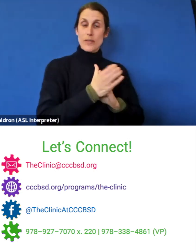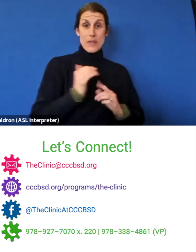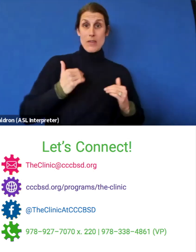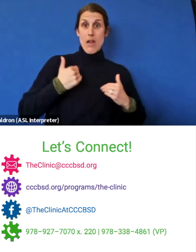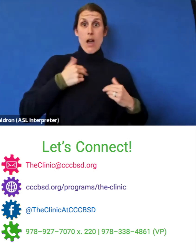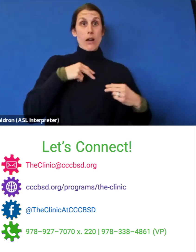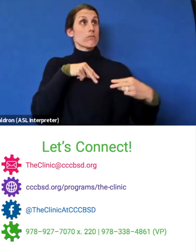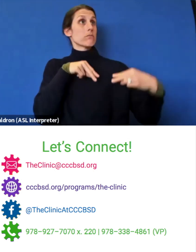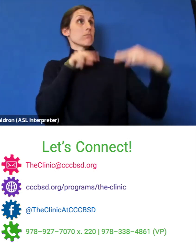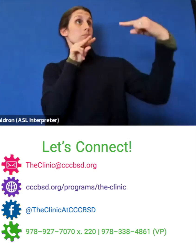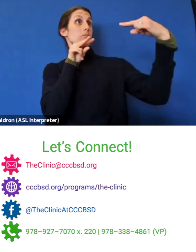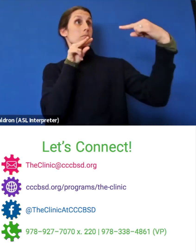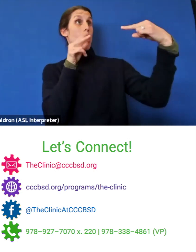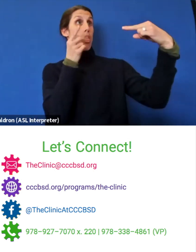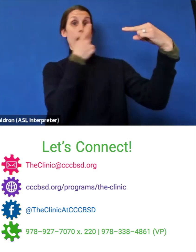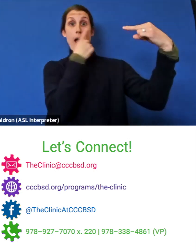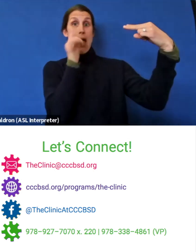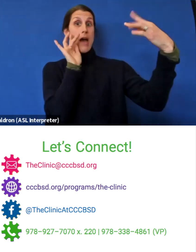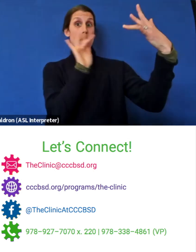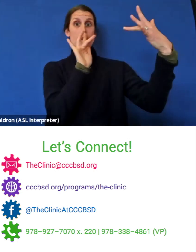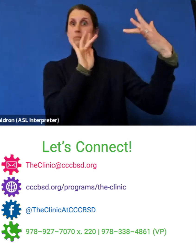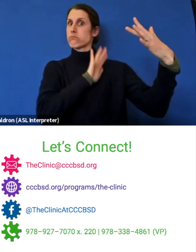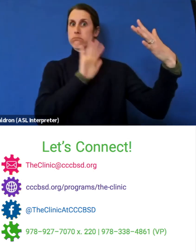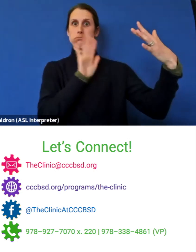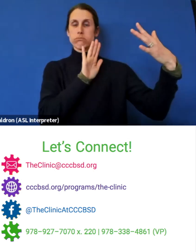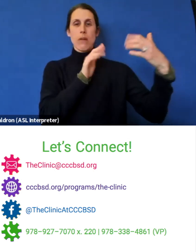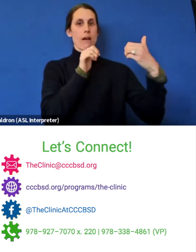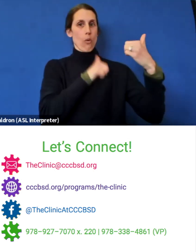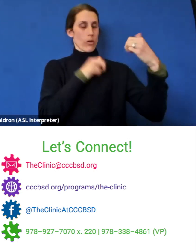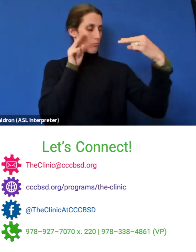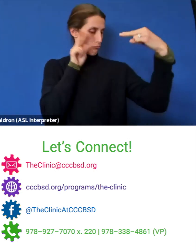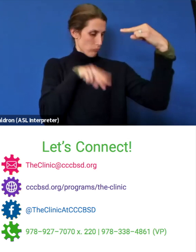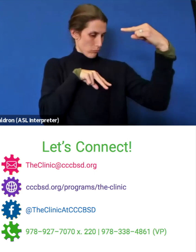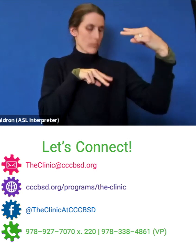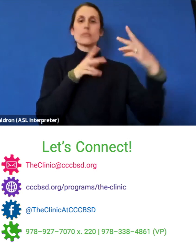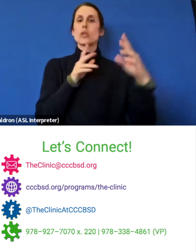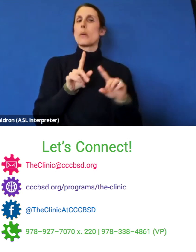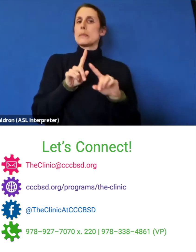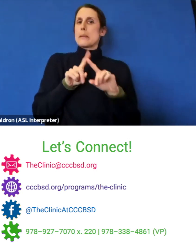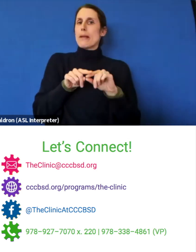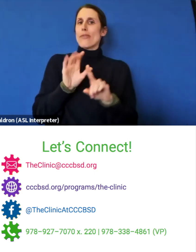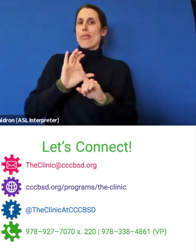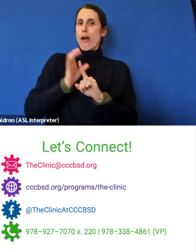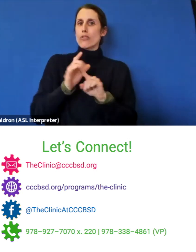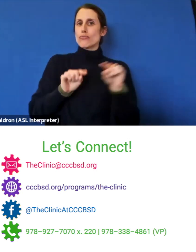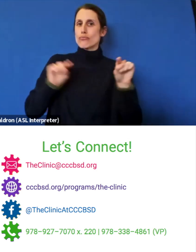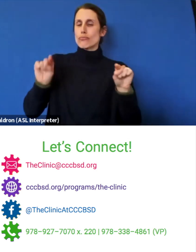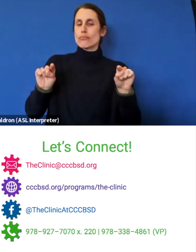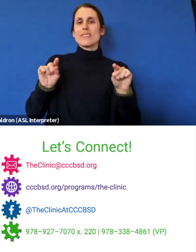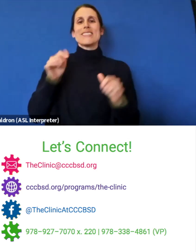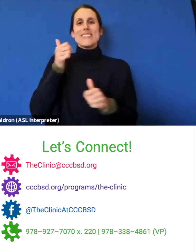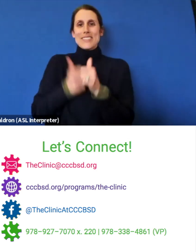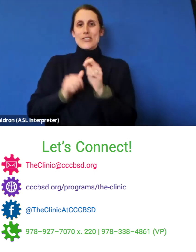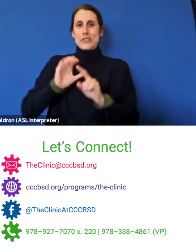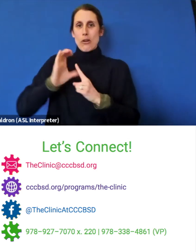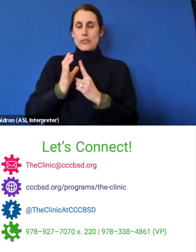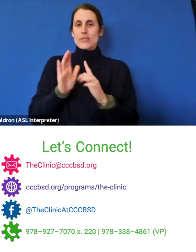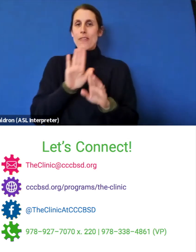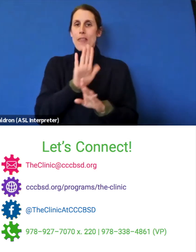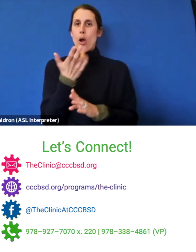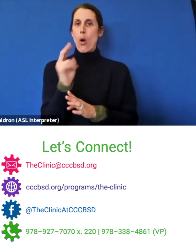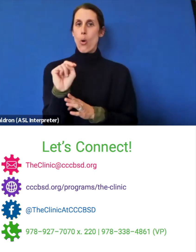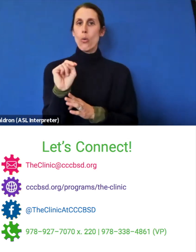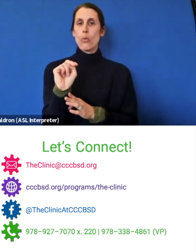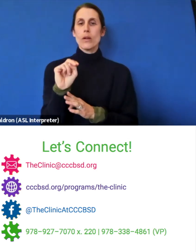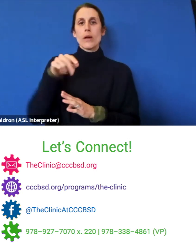lots of ways that cultural norms guide what is appropriate for the pragmatic expectations in a given culture. I